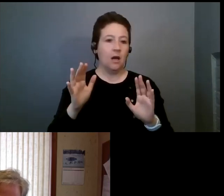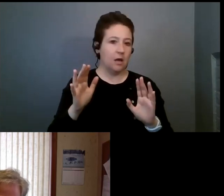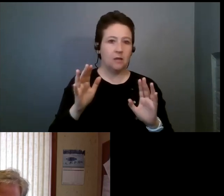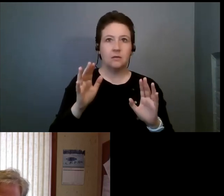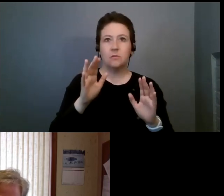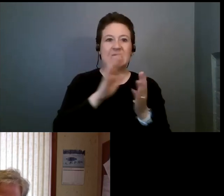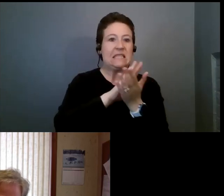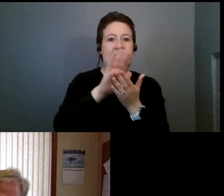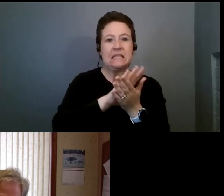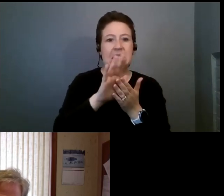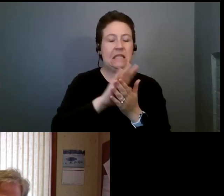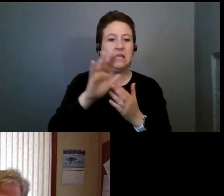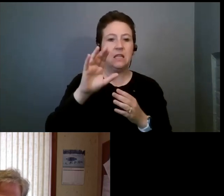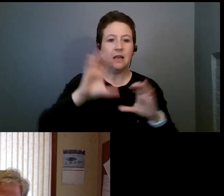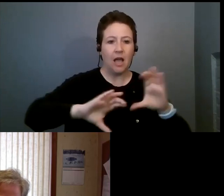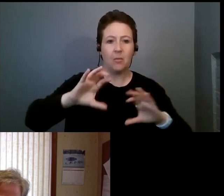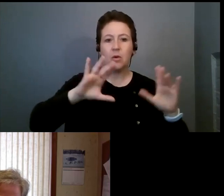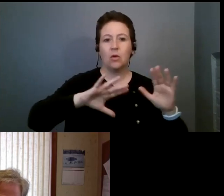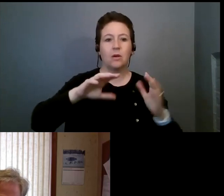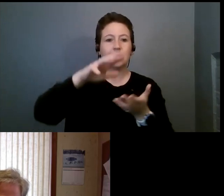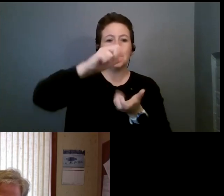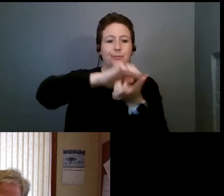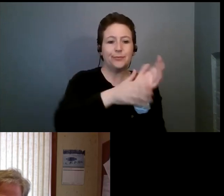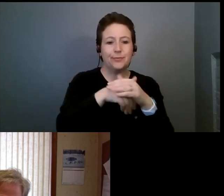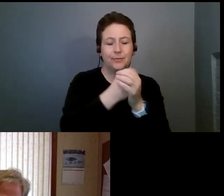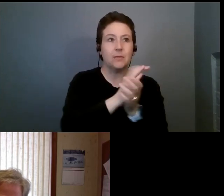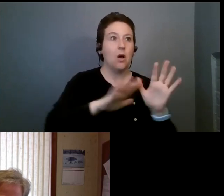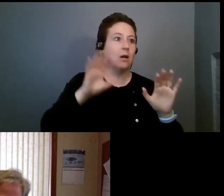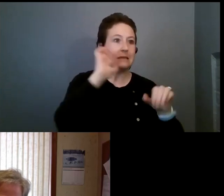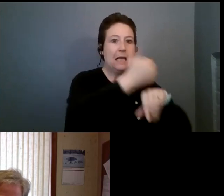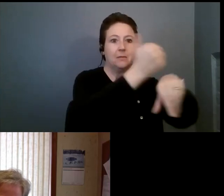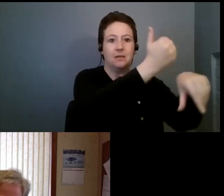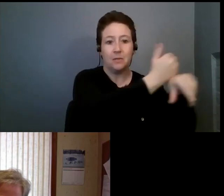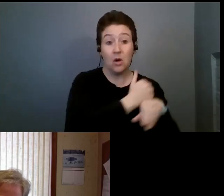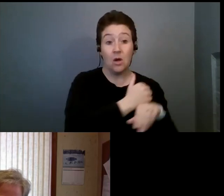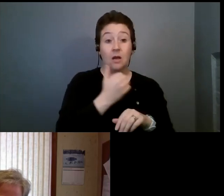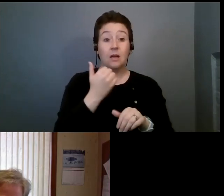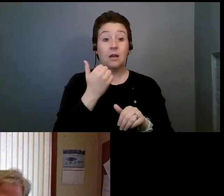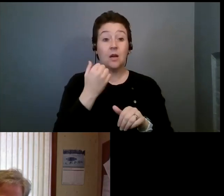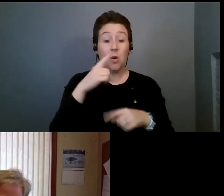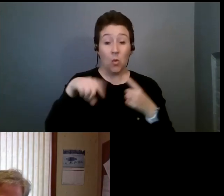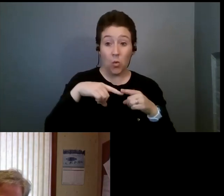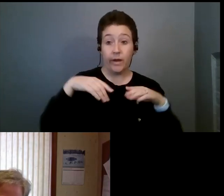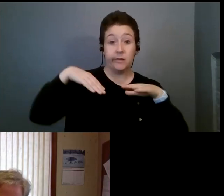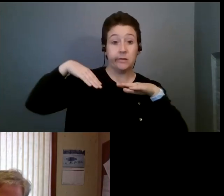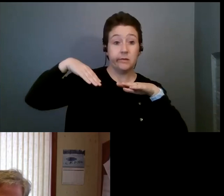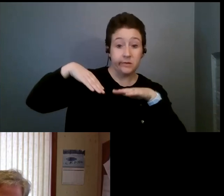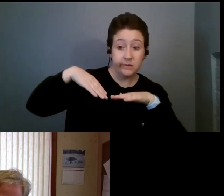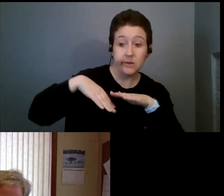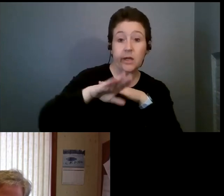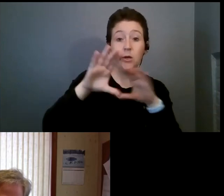disinfectants and hand sanitizer all over the place. Everybody picks up a wipe on the way into a class and wipes down their